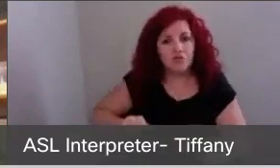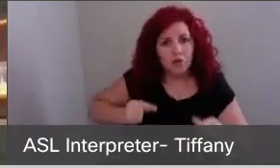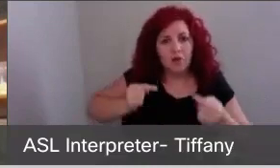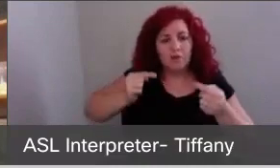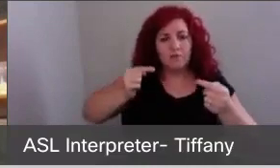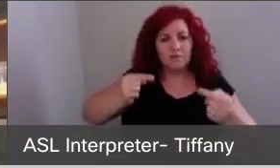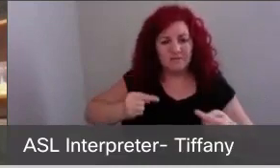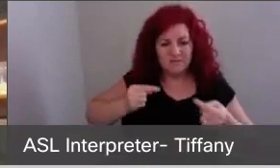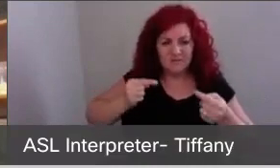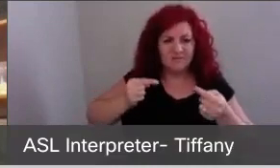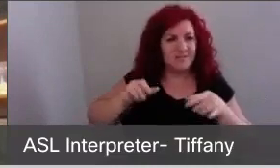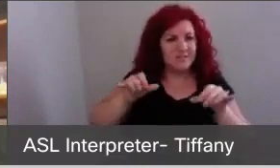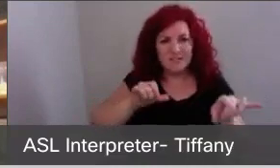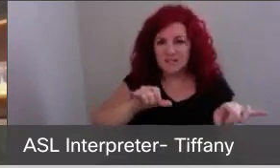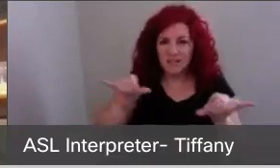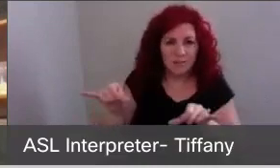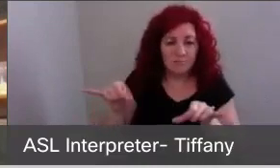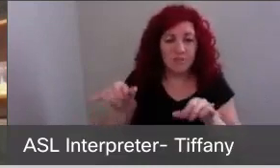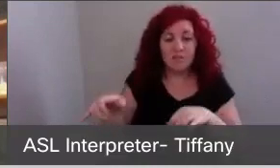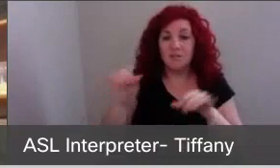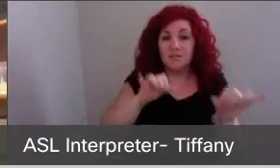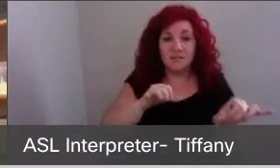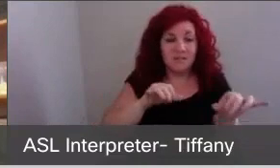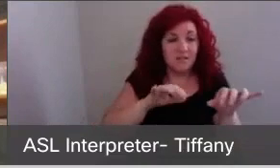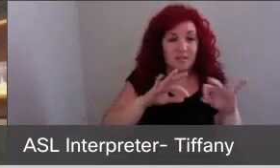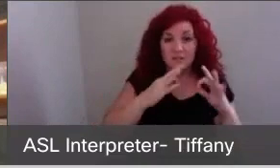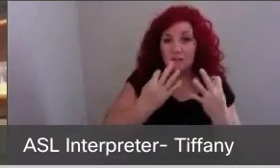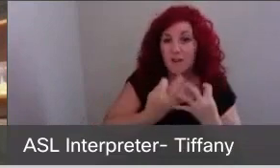and the same kinds their families